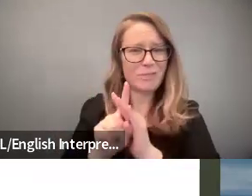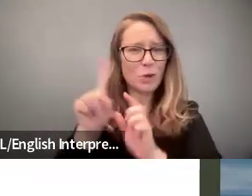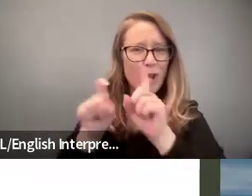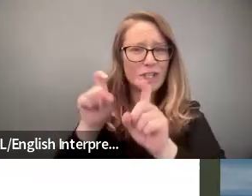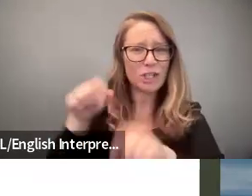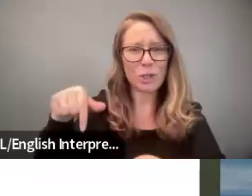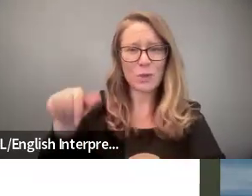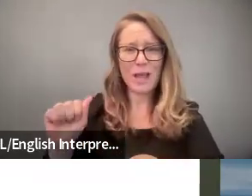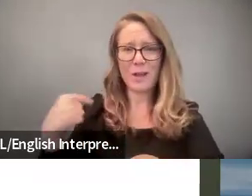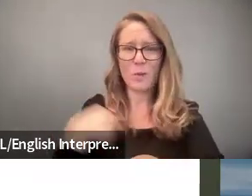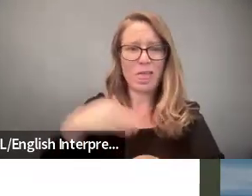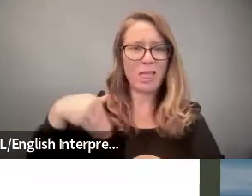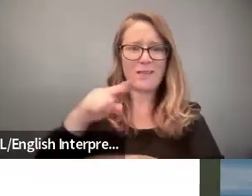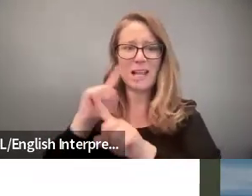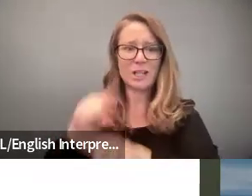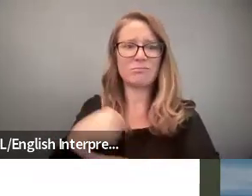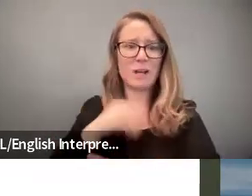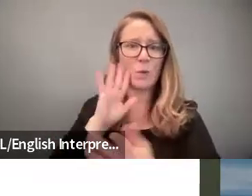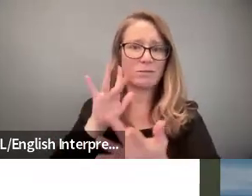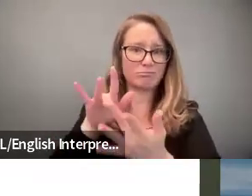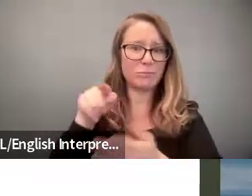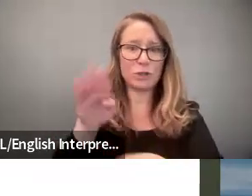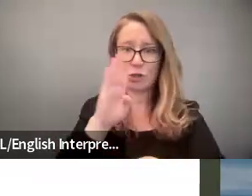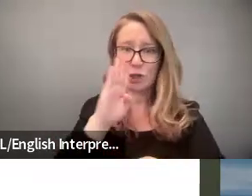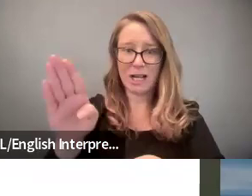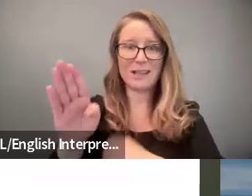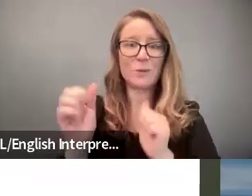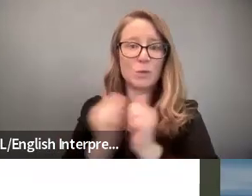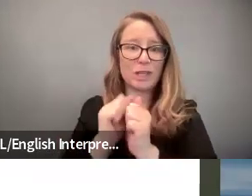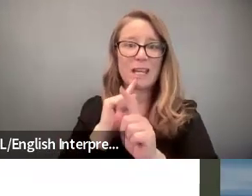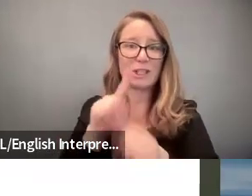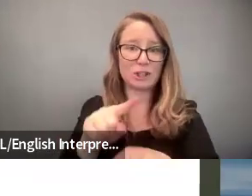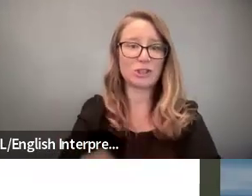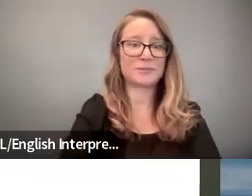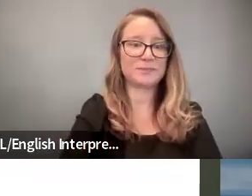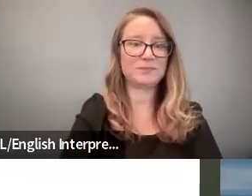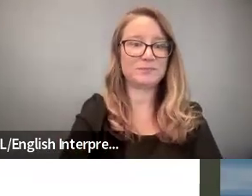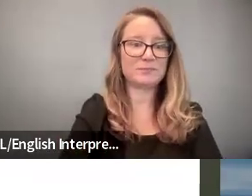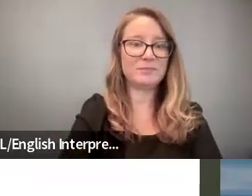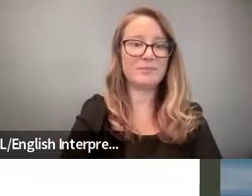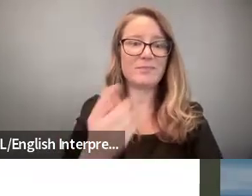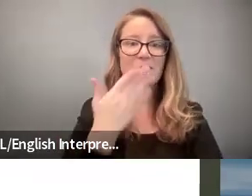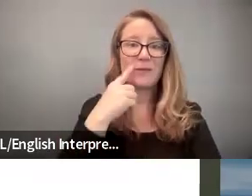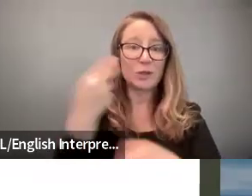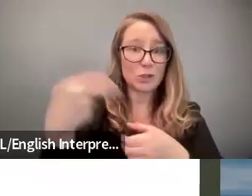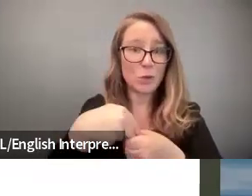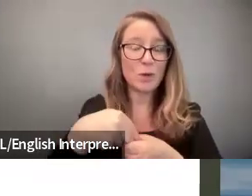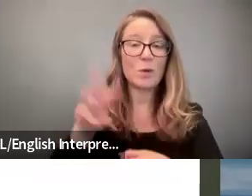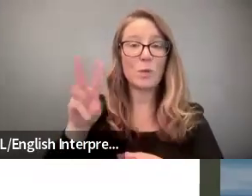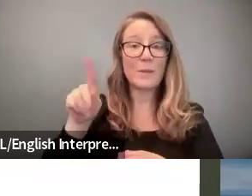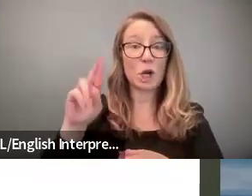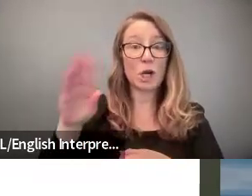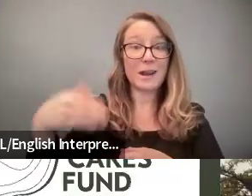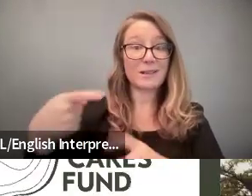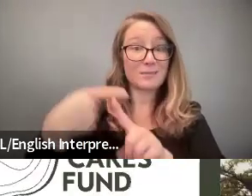Q&A portion of the website, we will reach out to you directly with an answer. Thank you all for joining us. Our webinar next